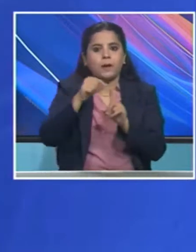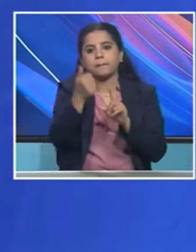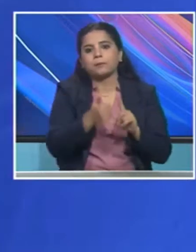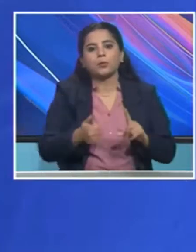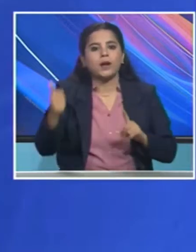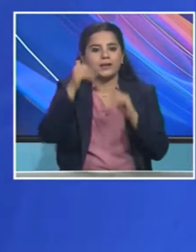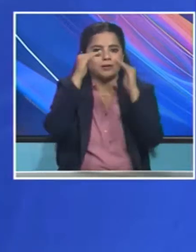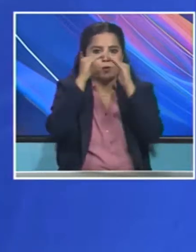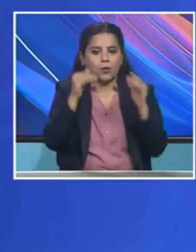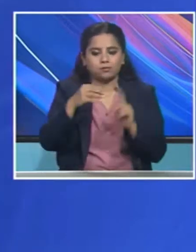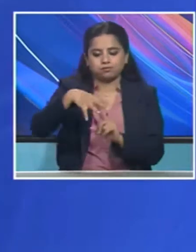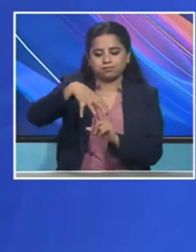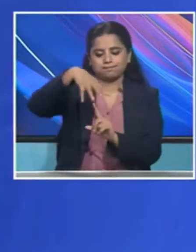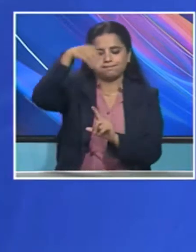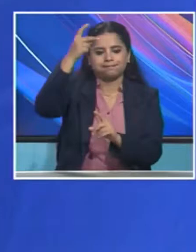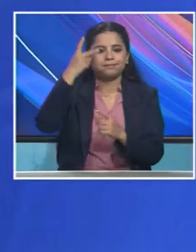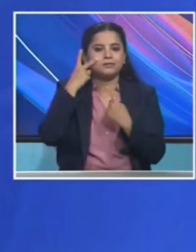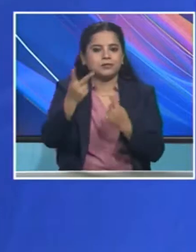Bhavan.